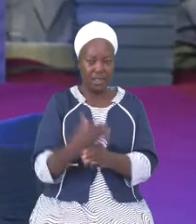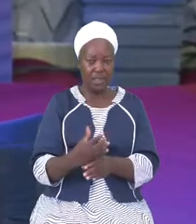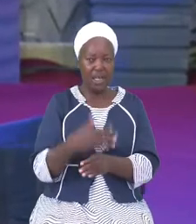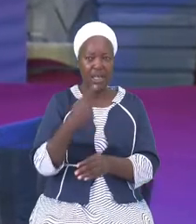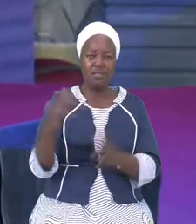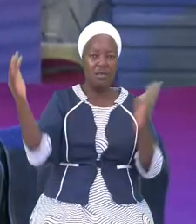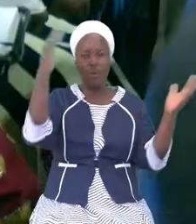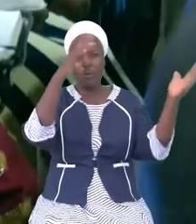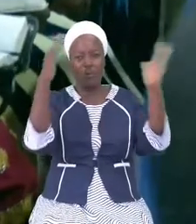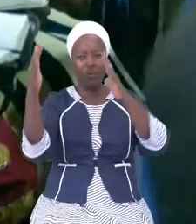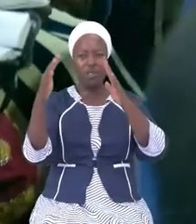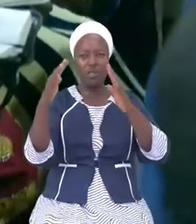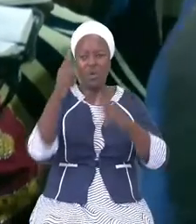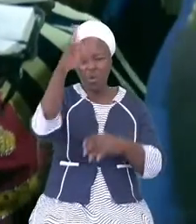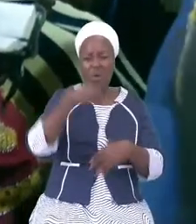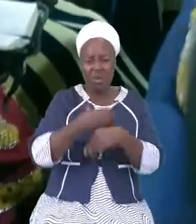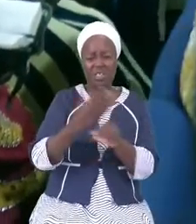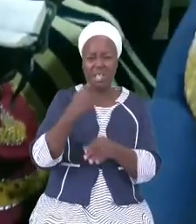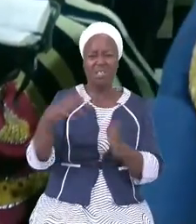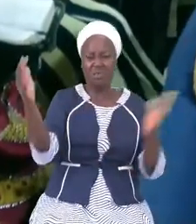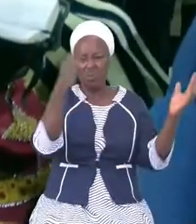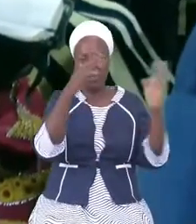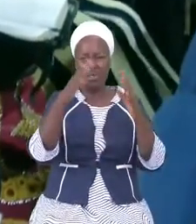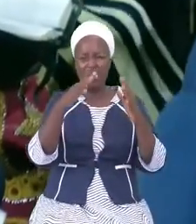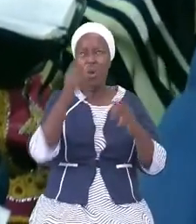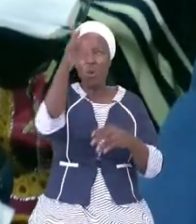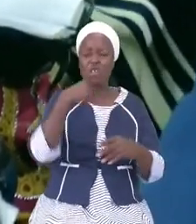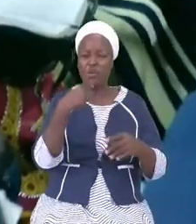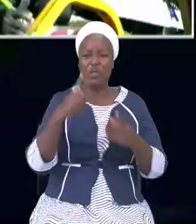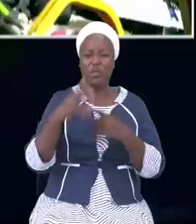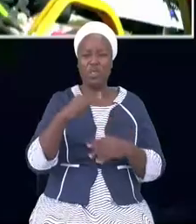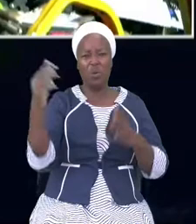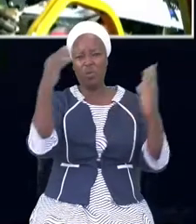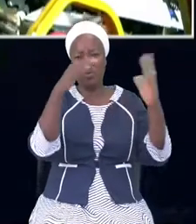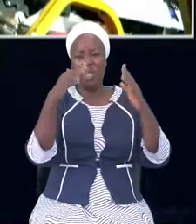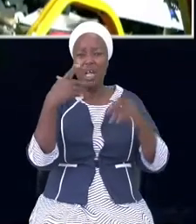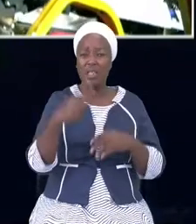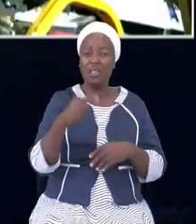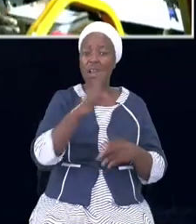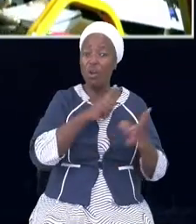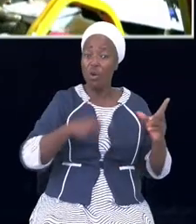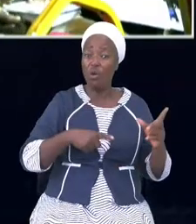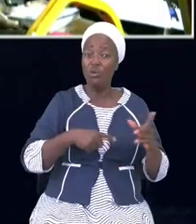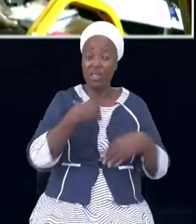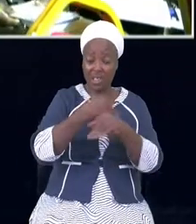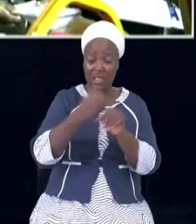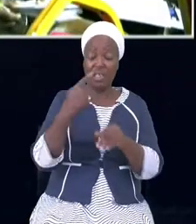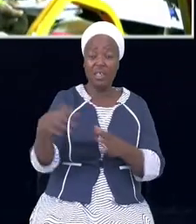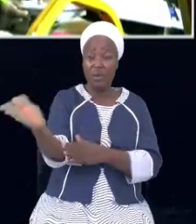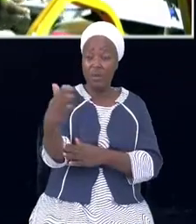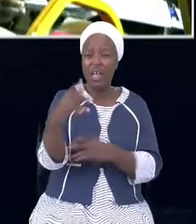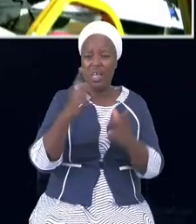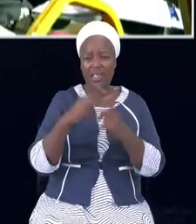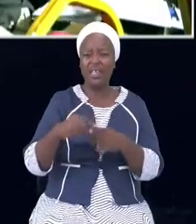he created the wind, he speaks to the wind. The whale, he created the whale, he speaks to the whale. And even